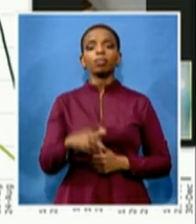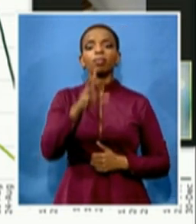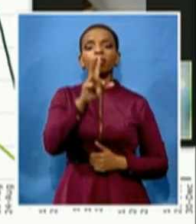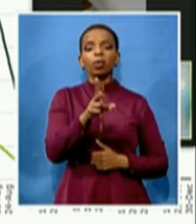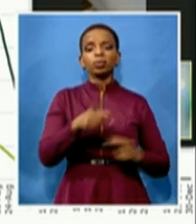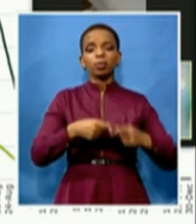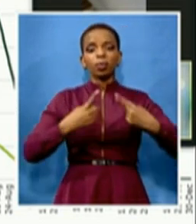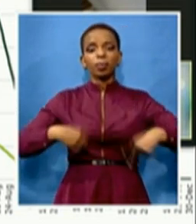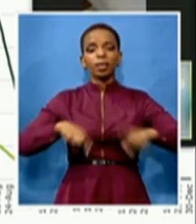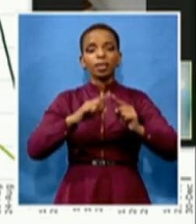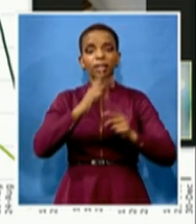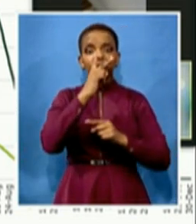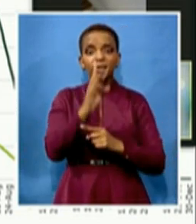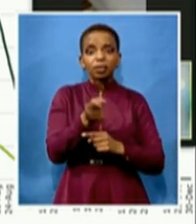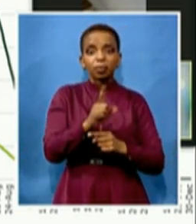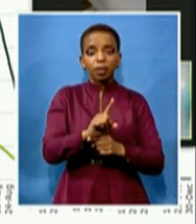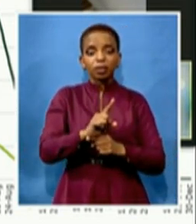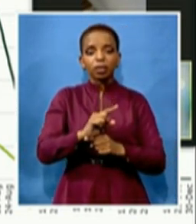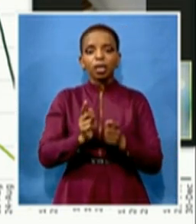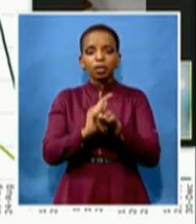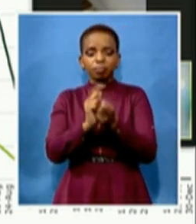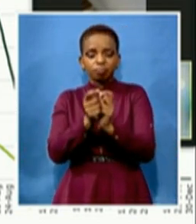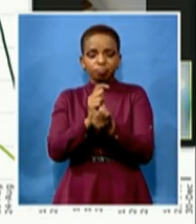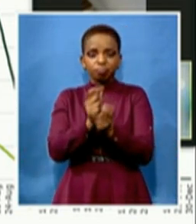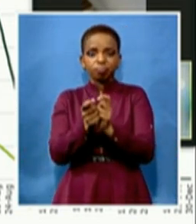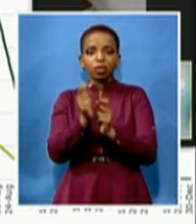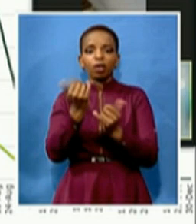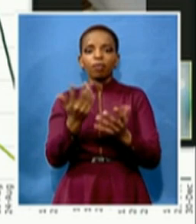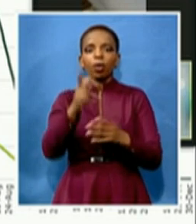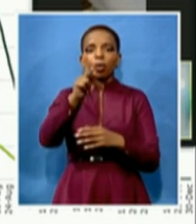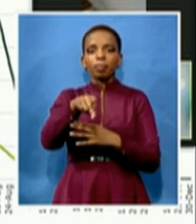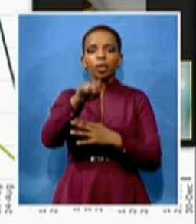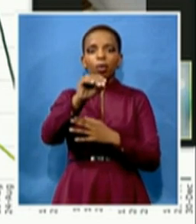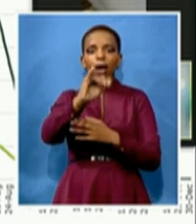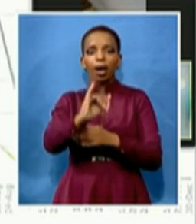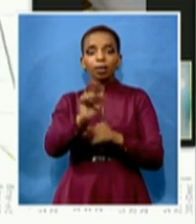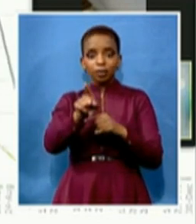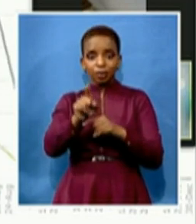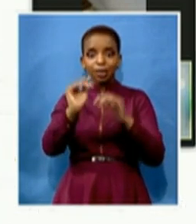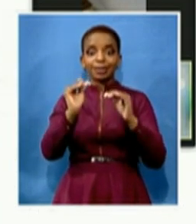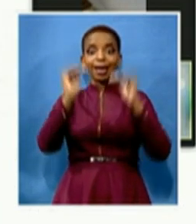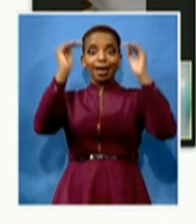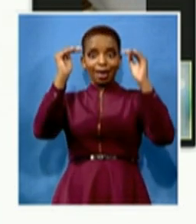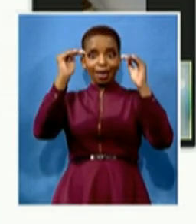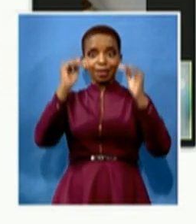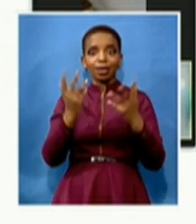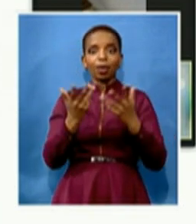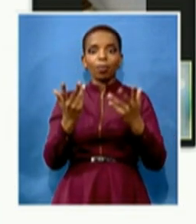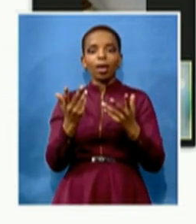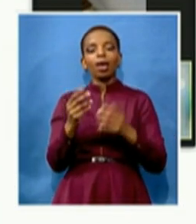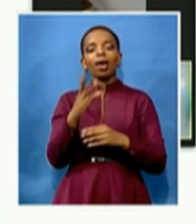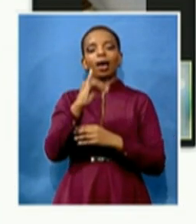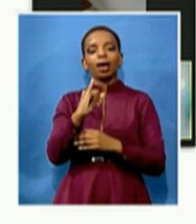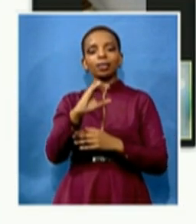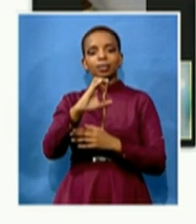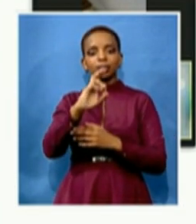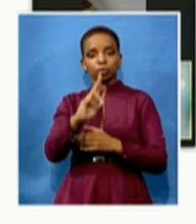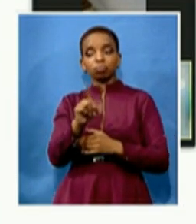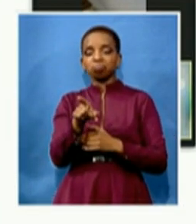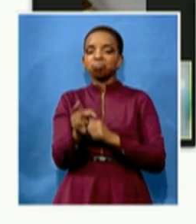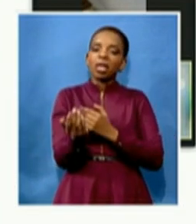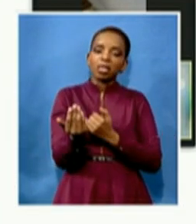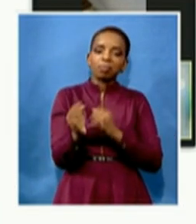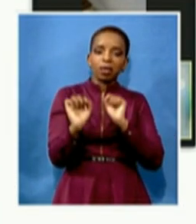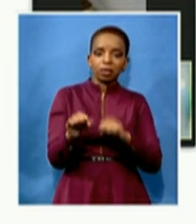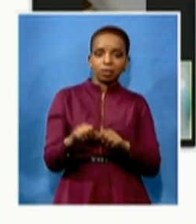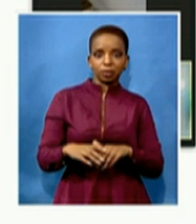ward compared to ICU, which one would also expect. If we look at some of the results, so these